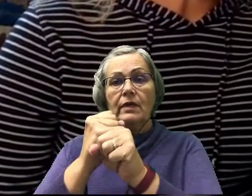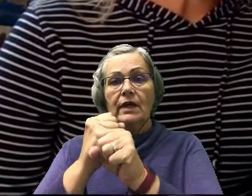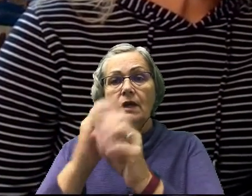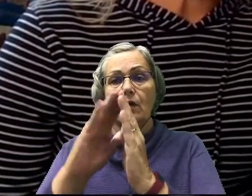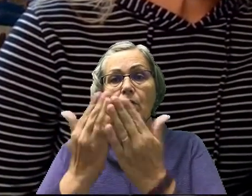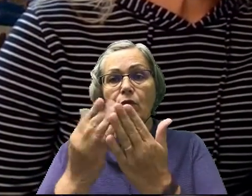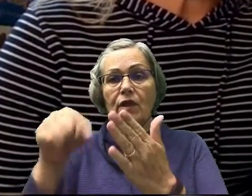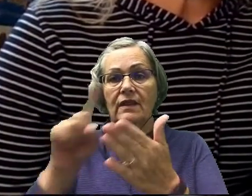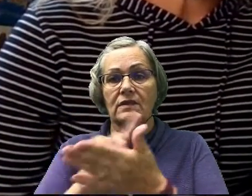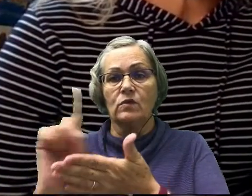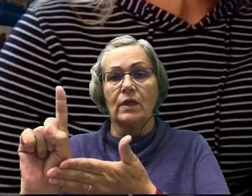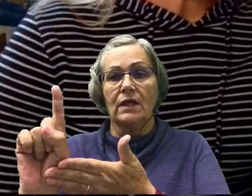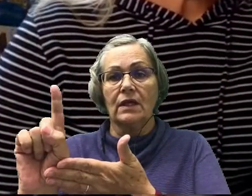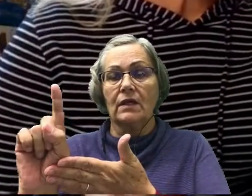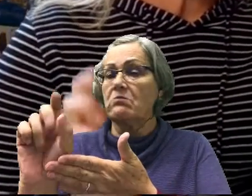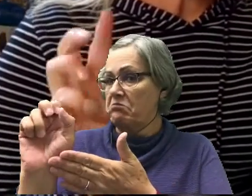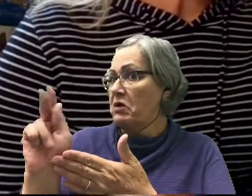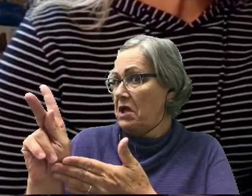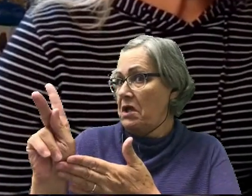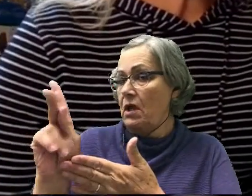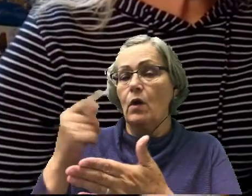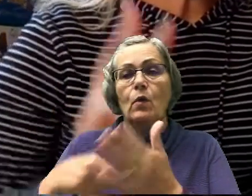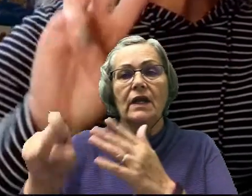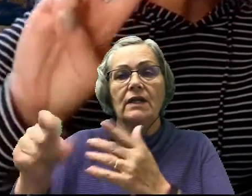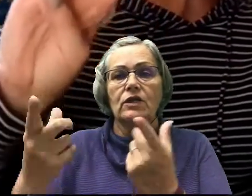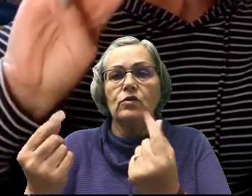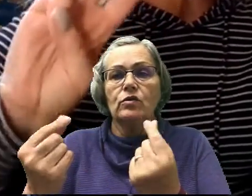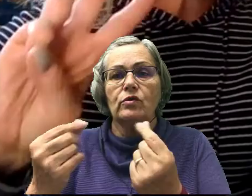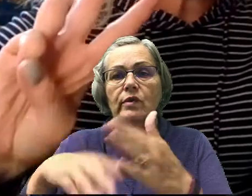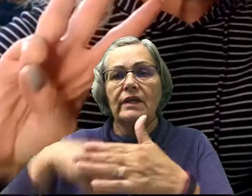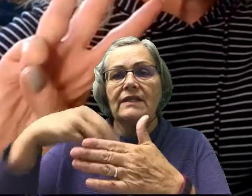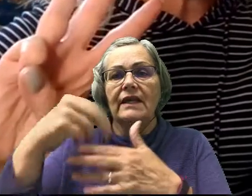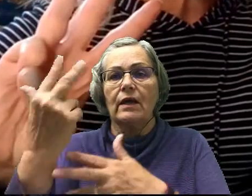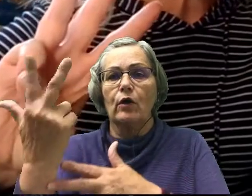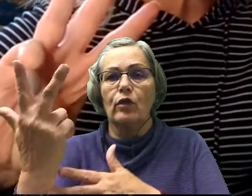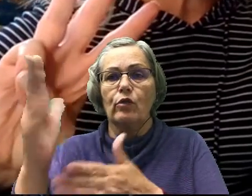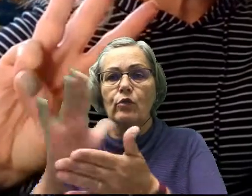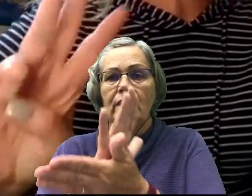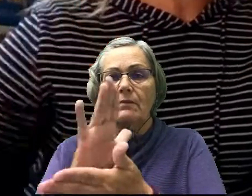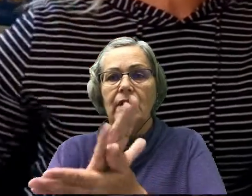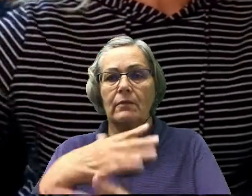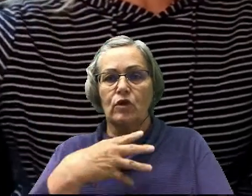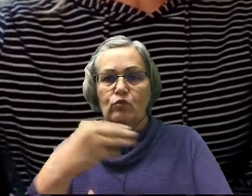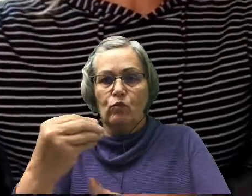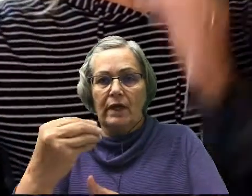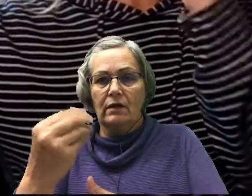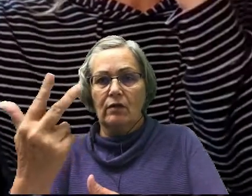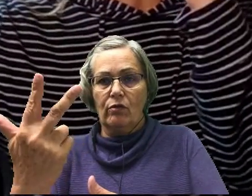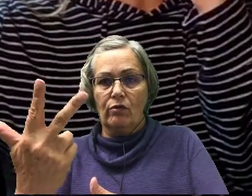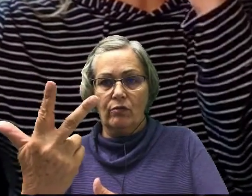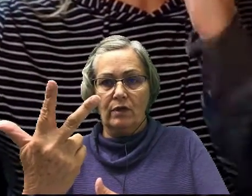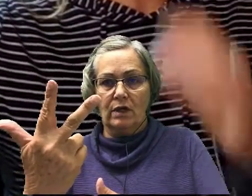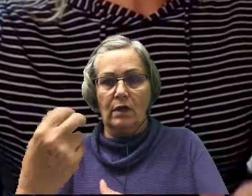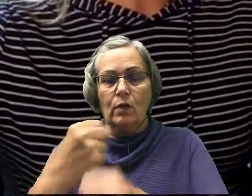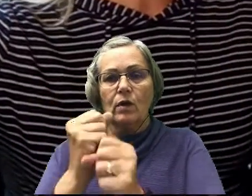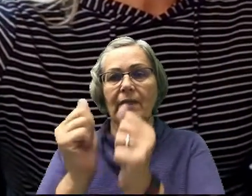book this week, okay? What I need you to do is get out 3 pieces of white paper. We'll make